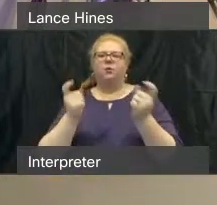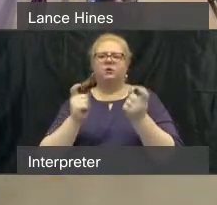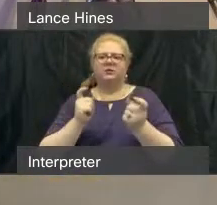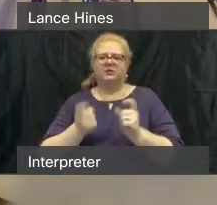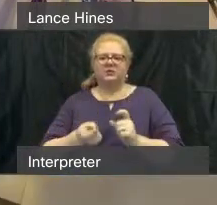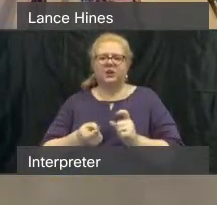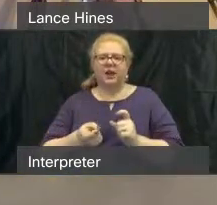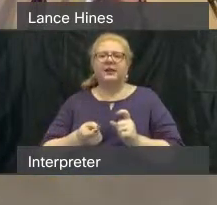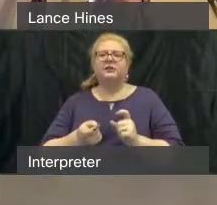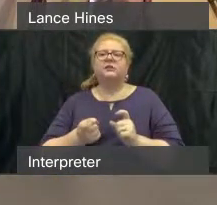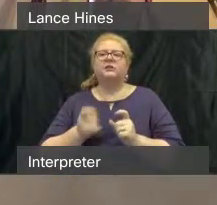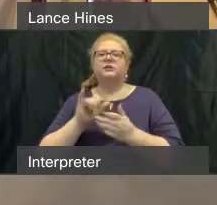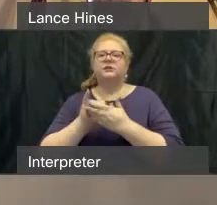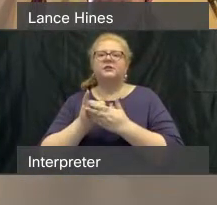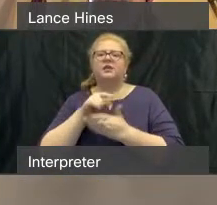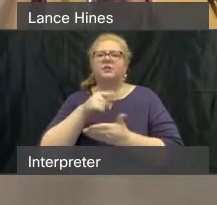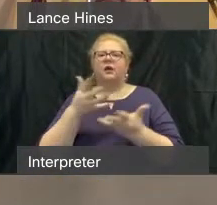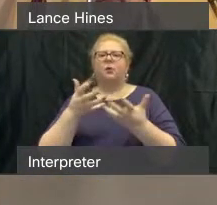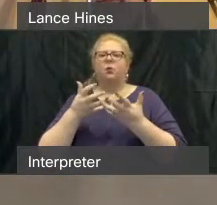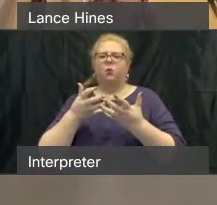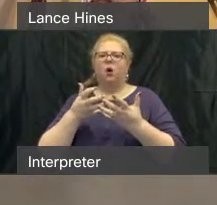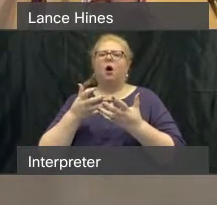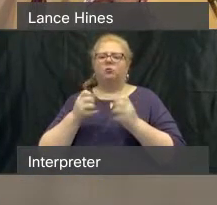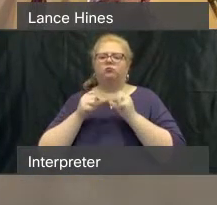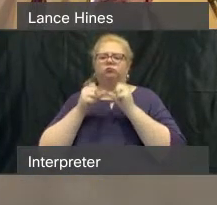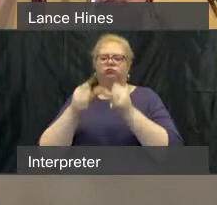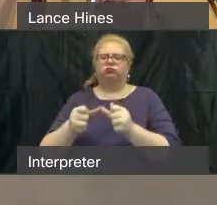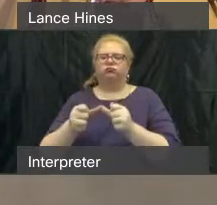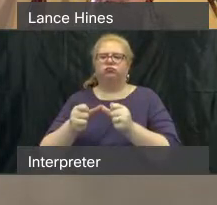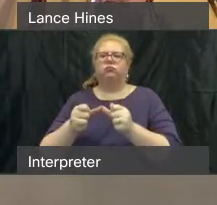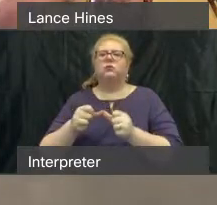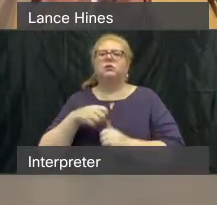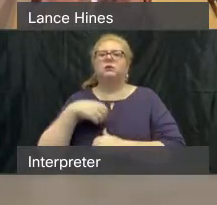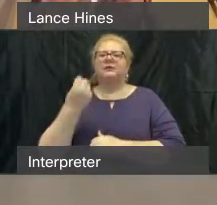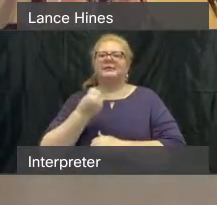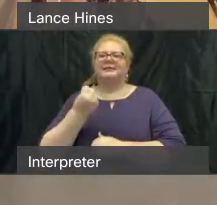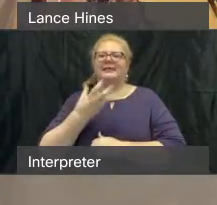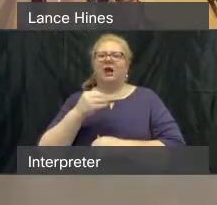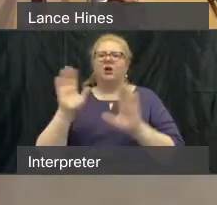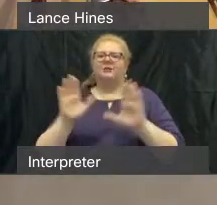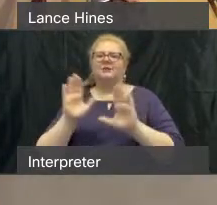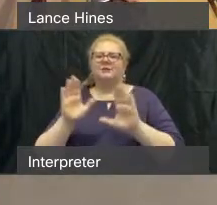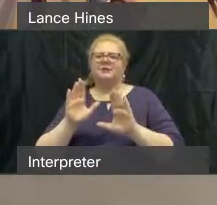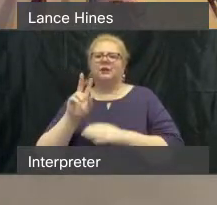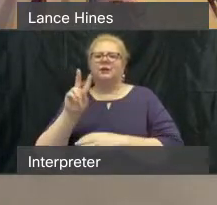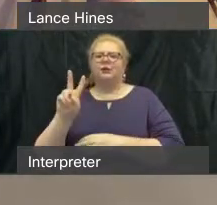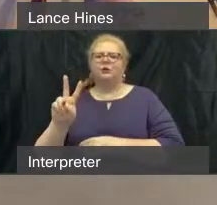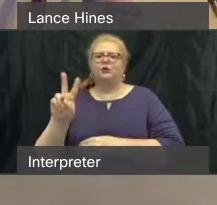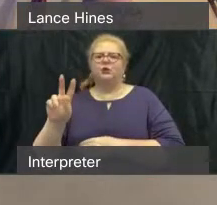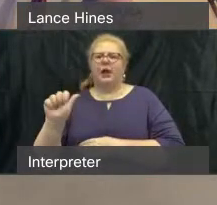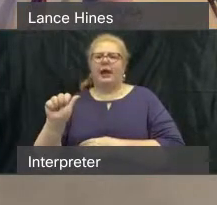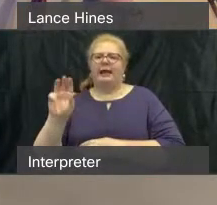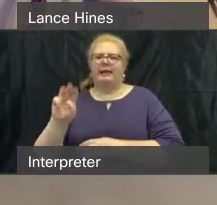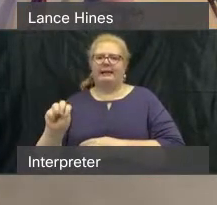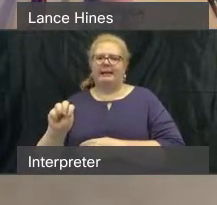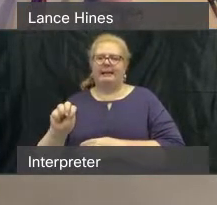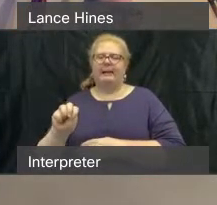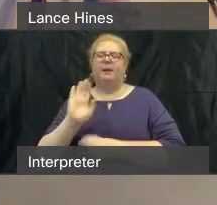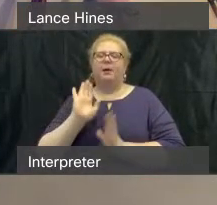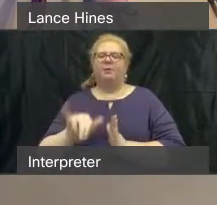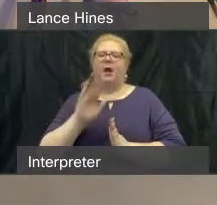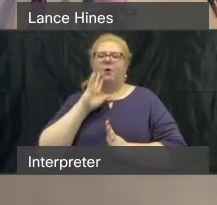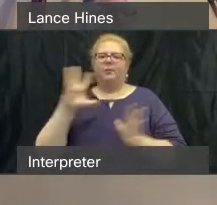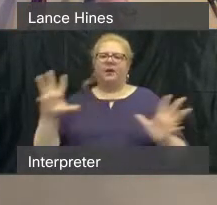alcoholic beverages until 2 a.m. on Saturday and Sunday, a total of 3 hours over a 2-day time